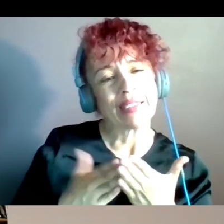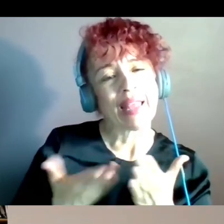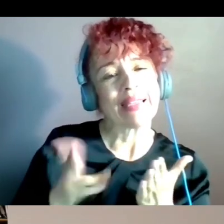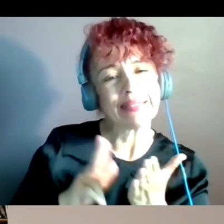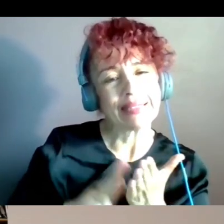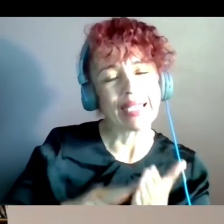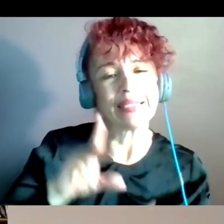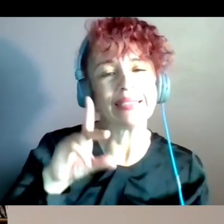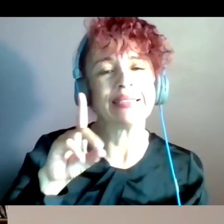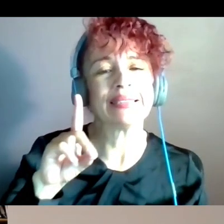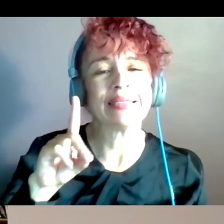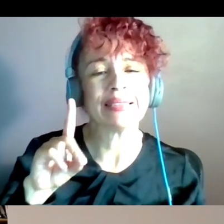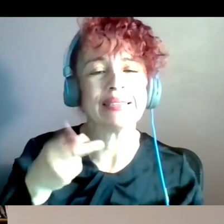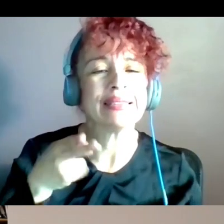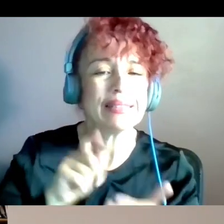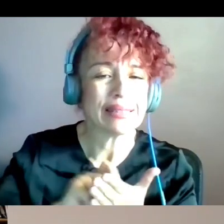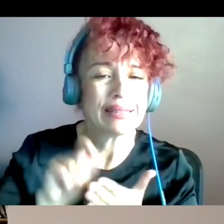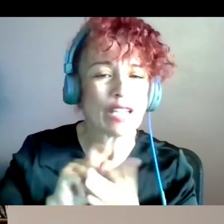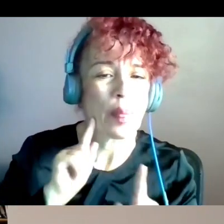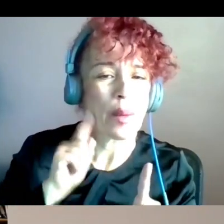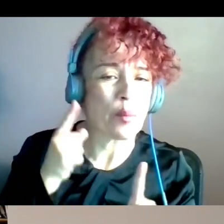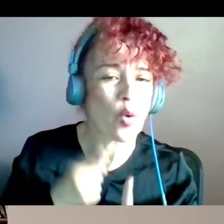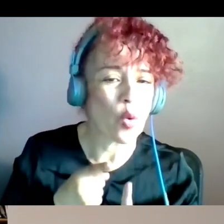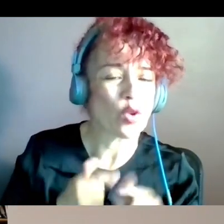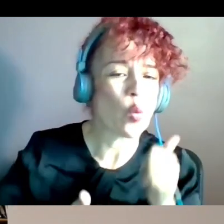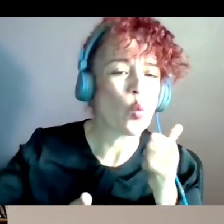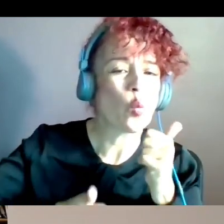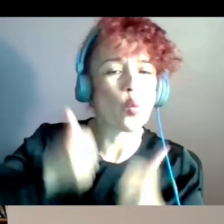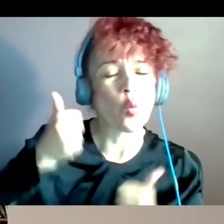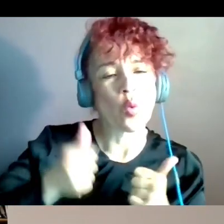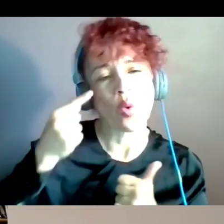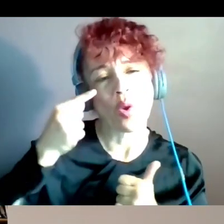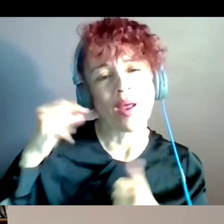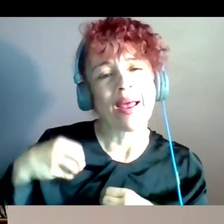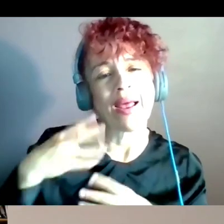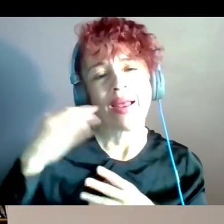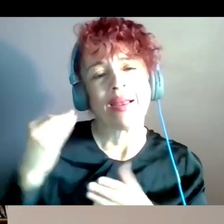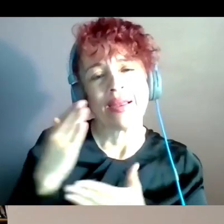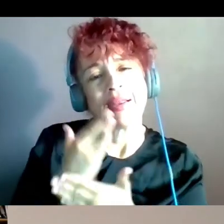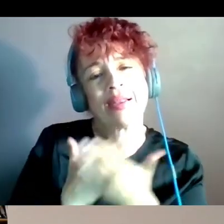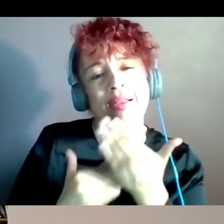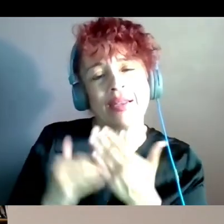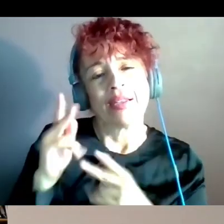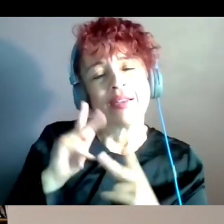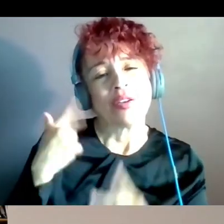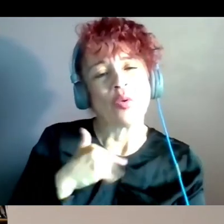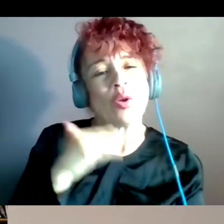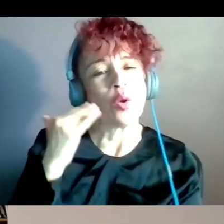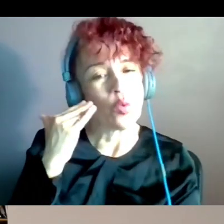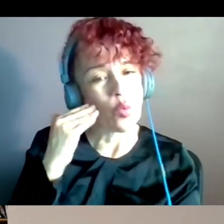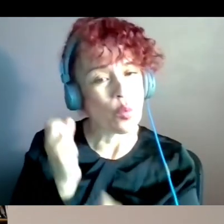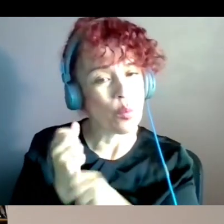it, at the point at which it goes out of the hands of people who knew who made